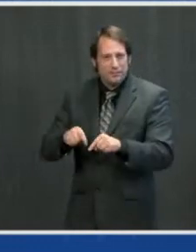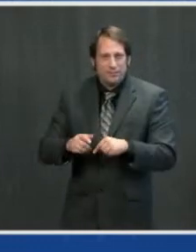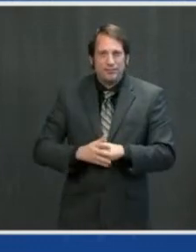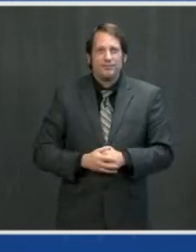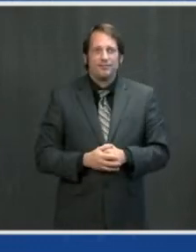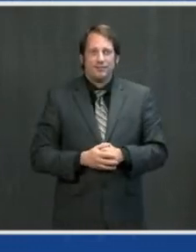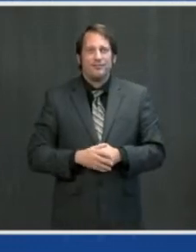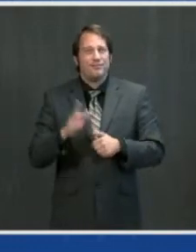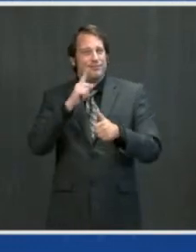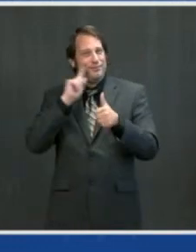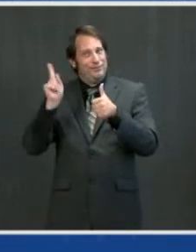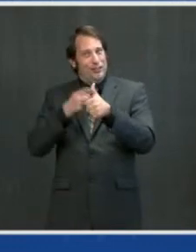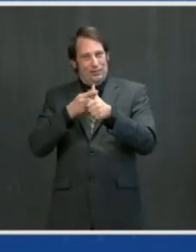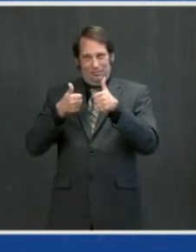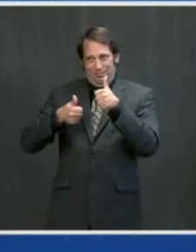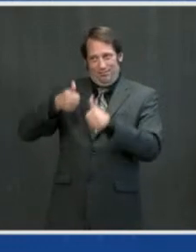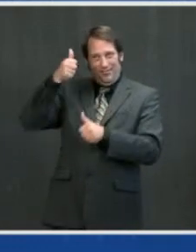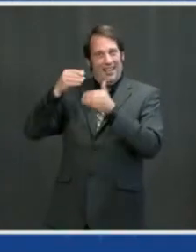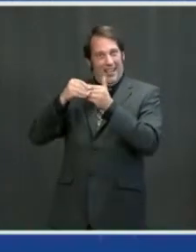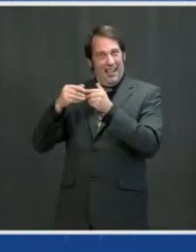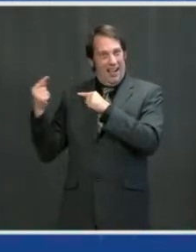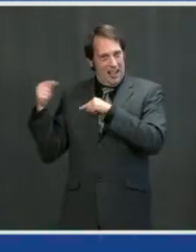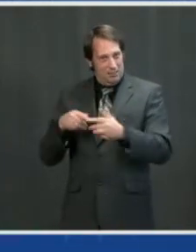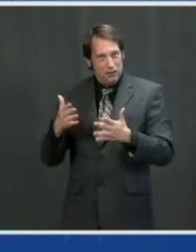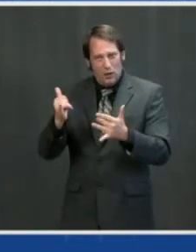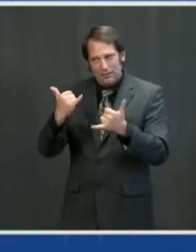administration. The floor is yours.